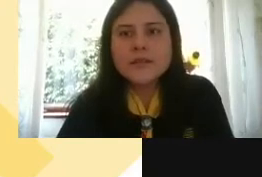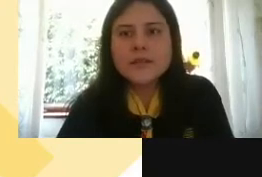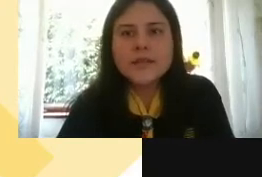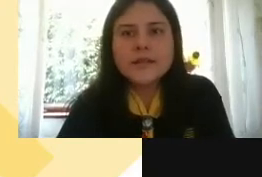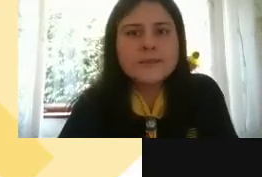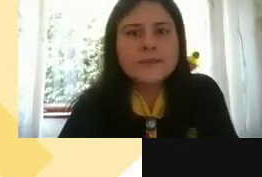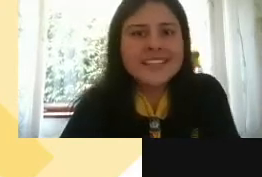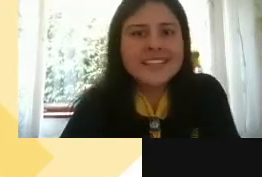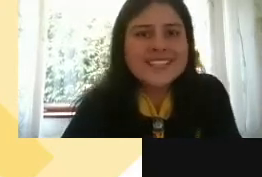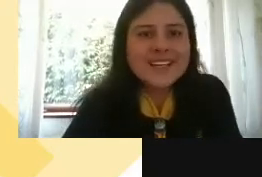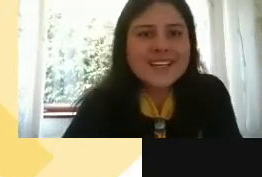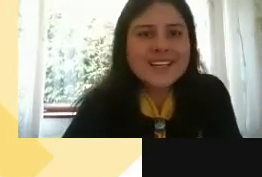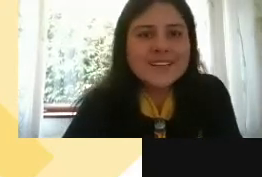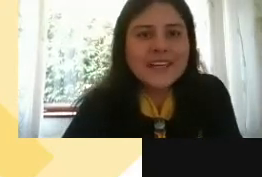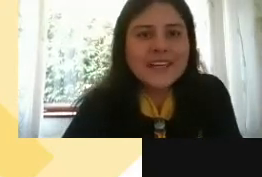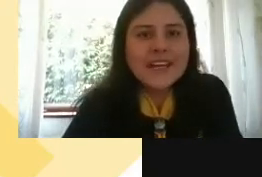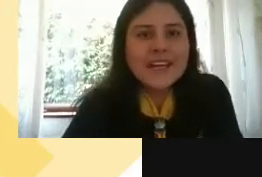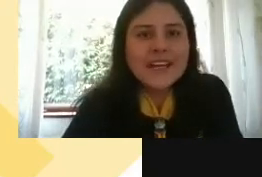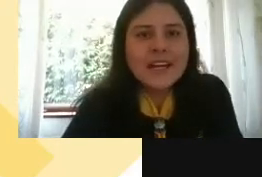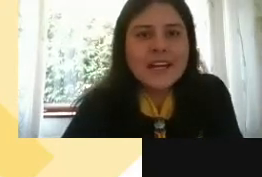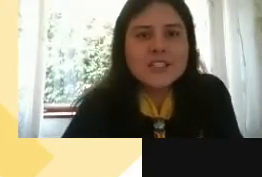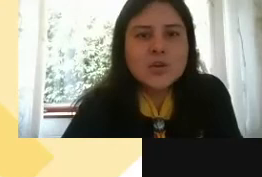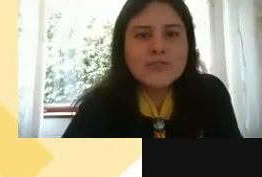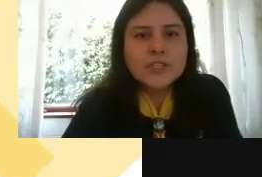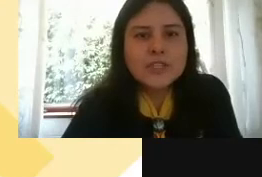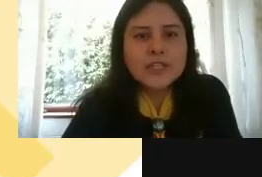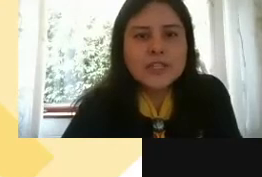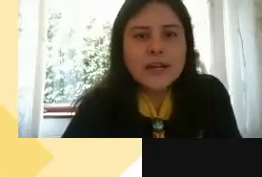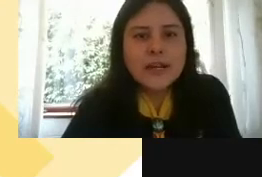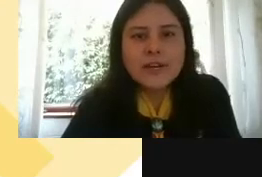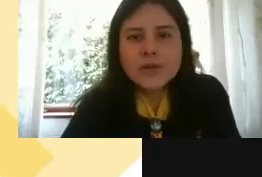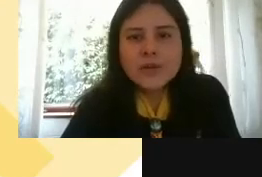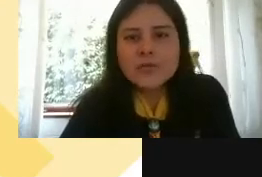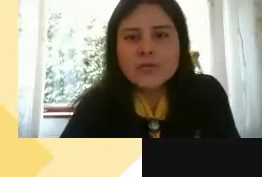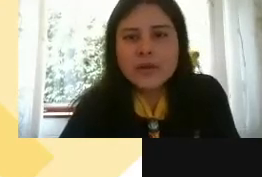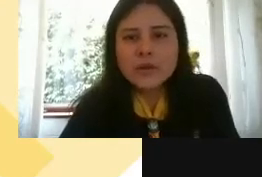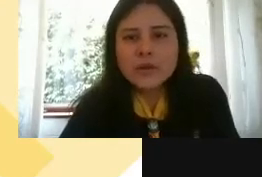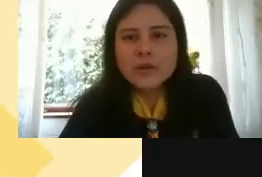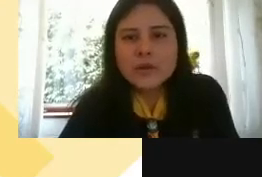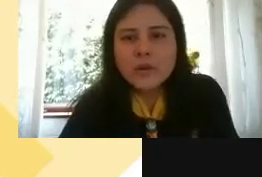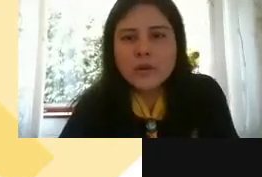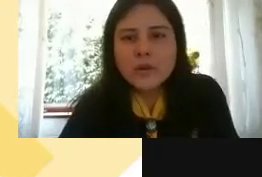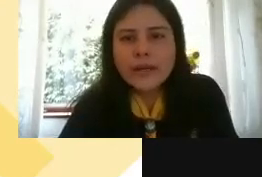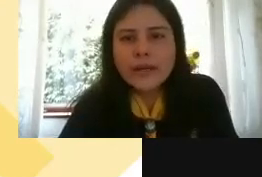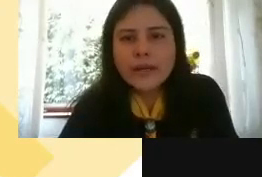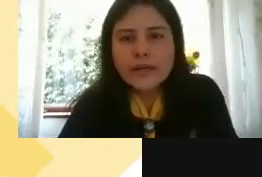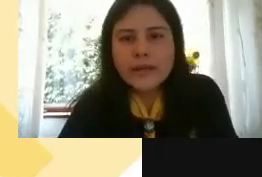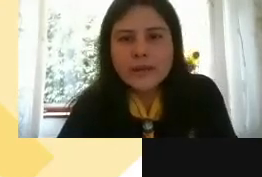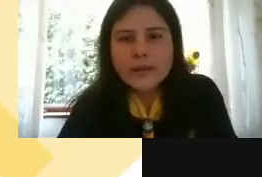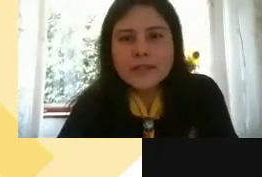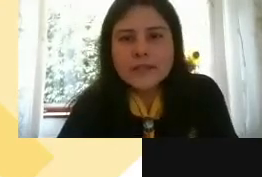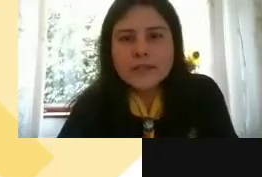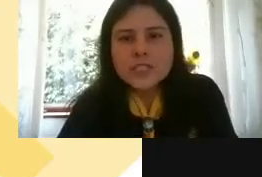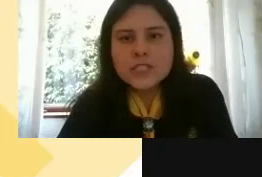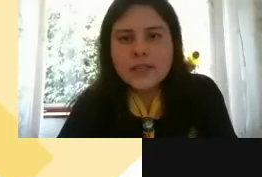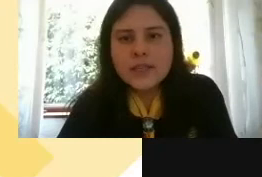Go away. Okay, let's look for D. If I'm not wrong, it was somewhere here. So